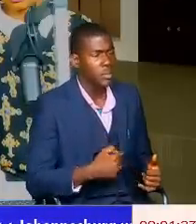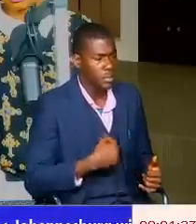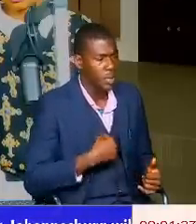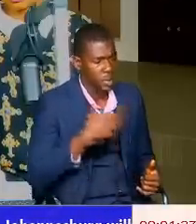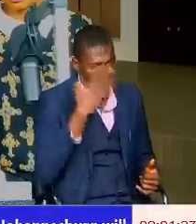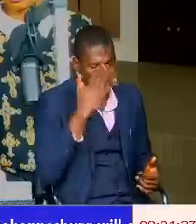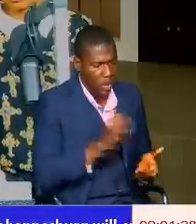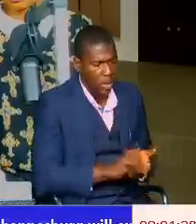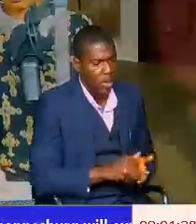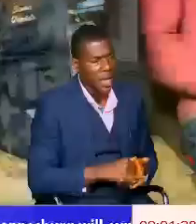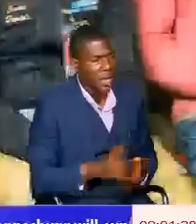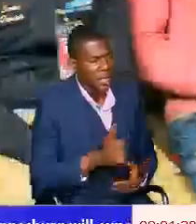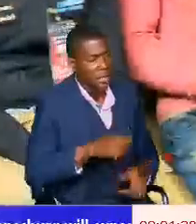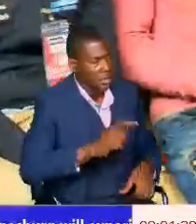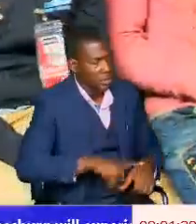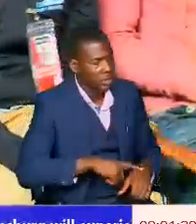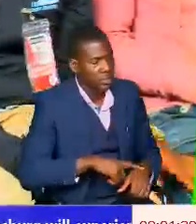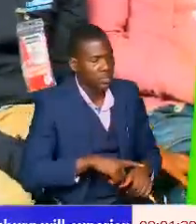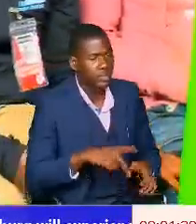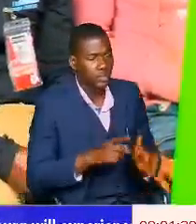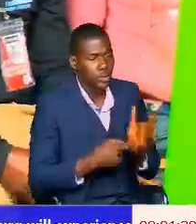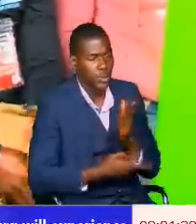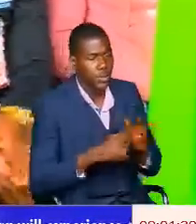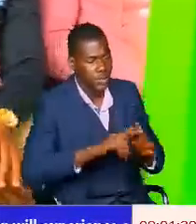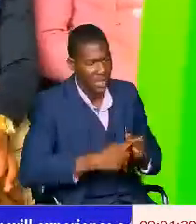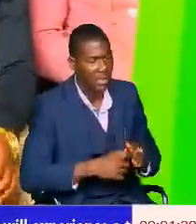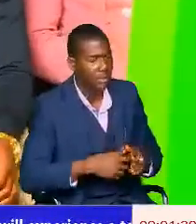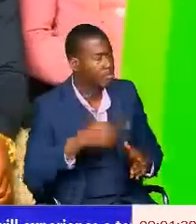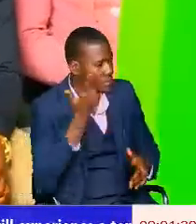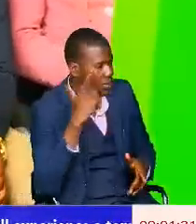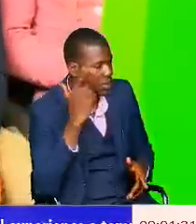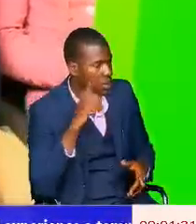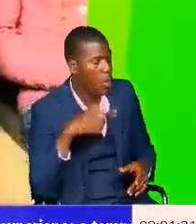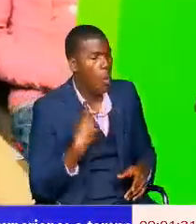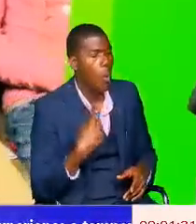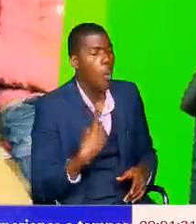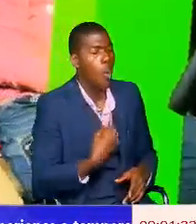listen. So I will link up with her.